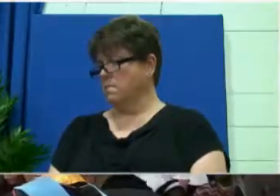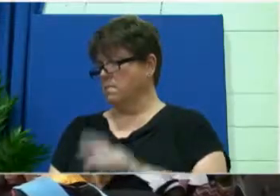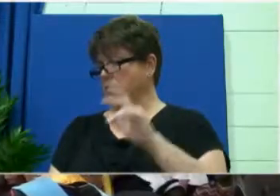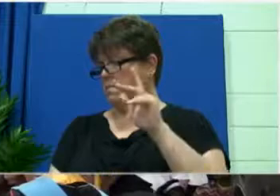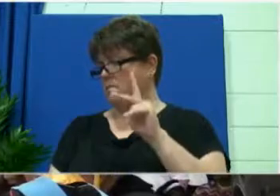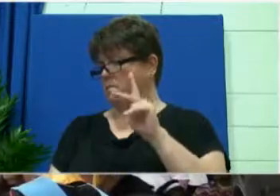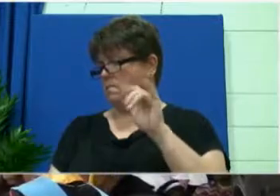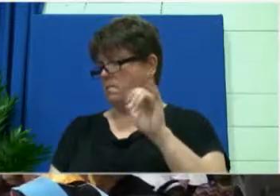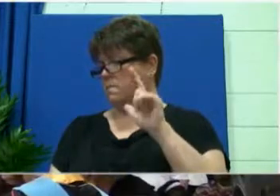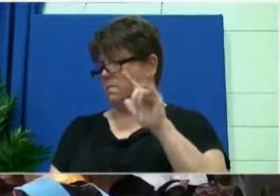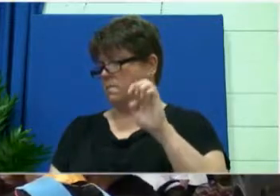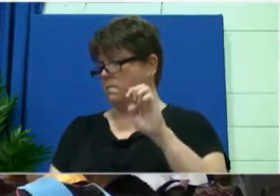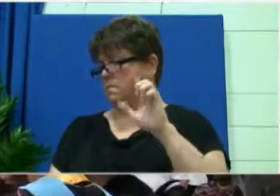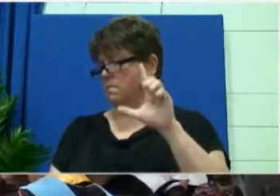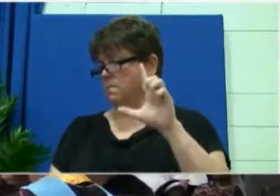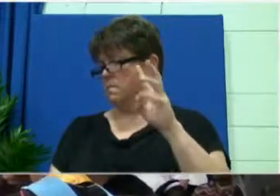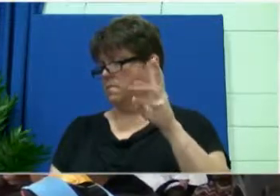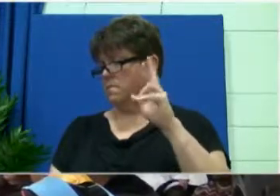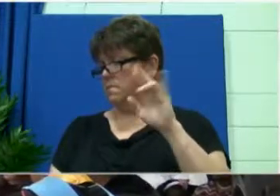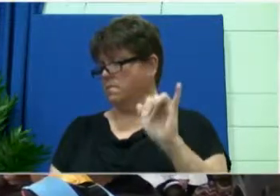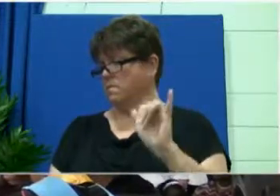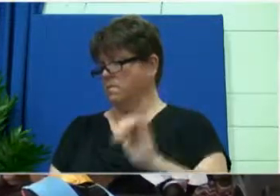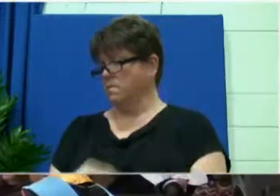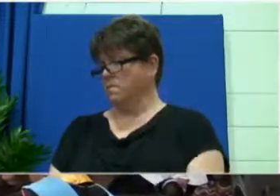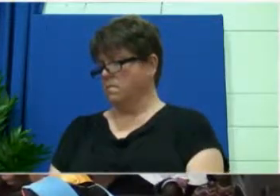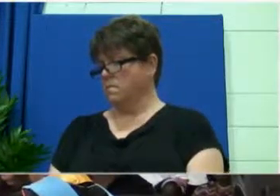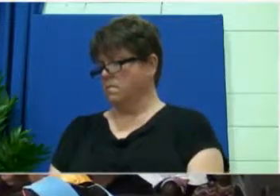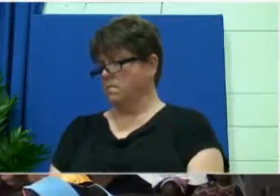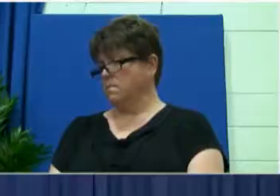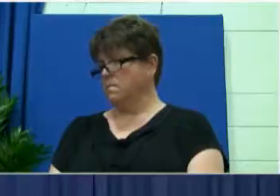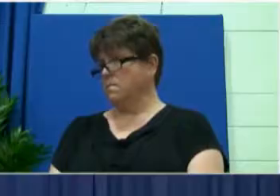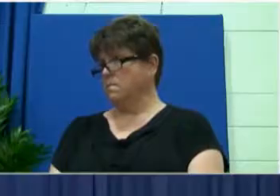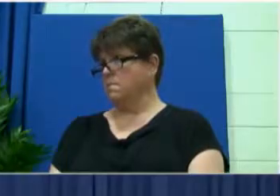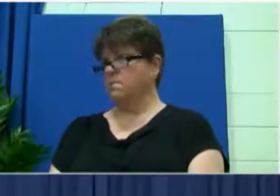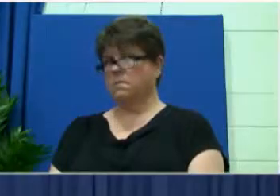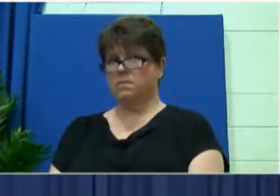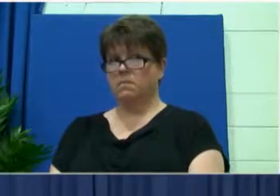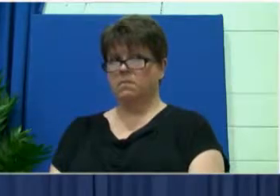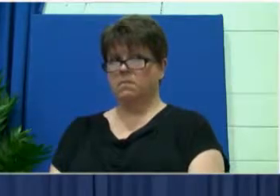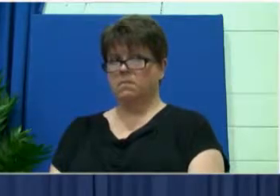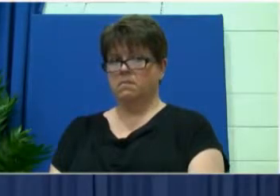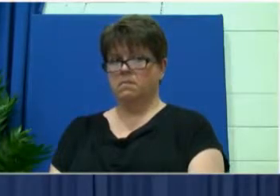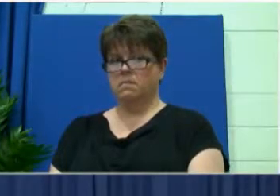Kylie Ann Lowry, Phi Theta Kappa, Associate in Arts.